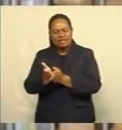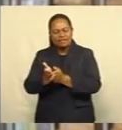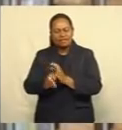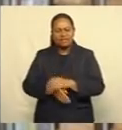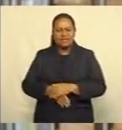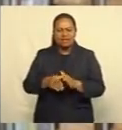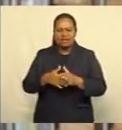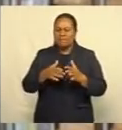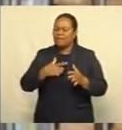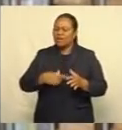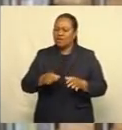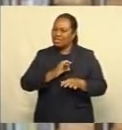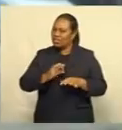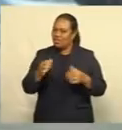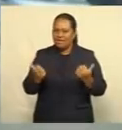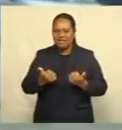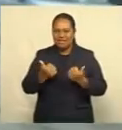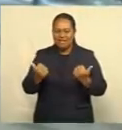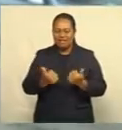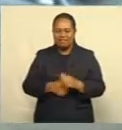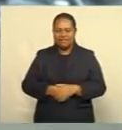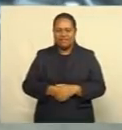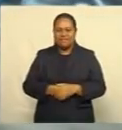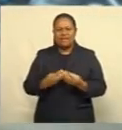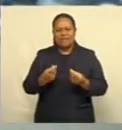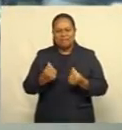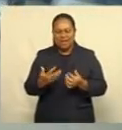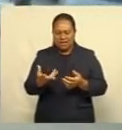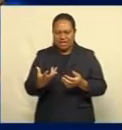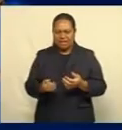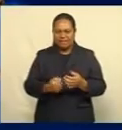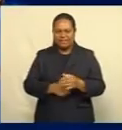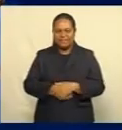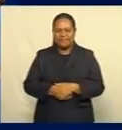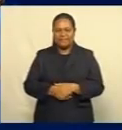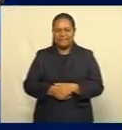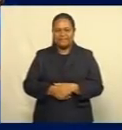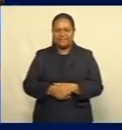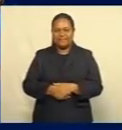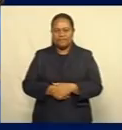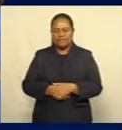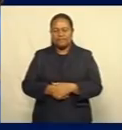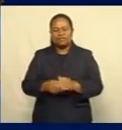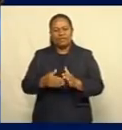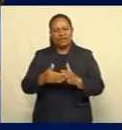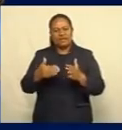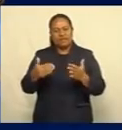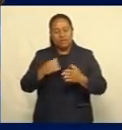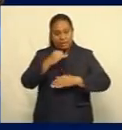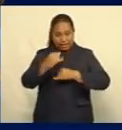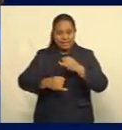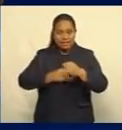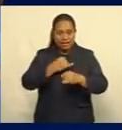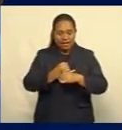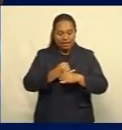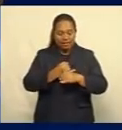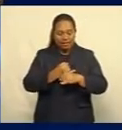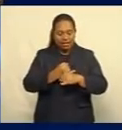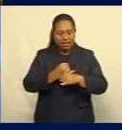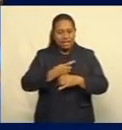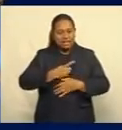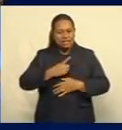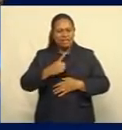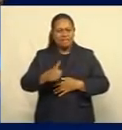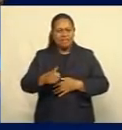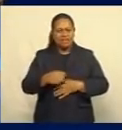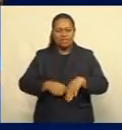not enough to keep them afloat. Kelly Vadala, FBC News. Lower local and international demand and staff reduction were the